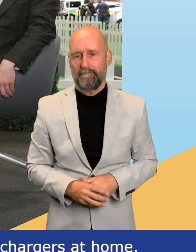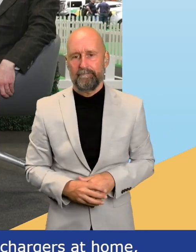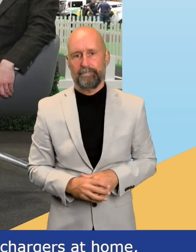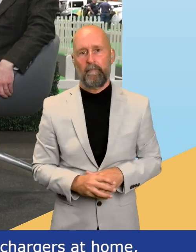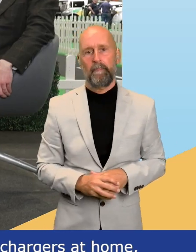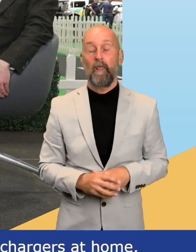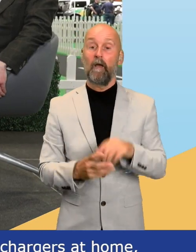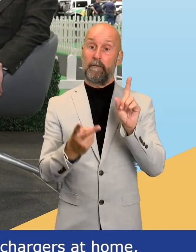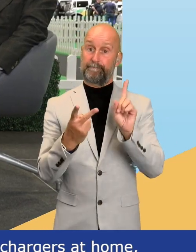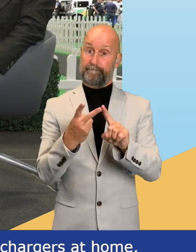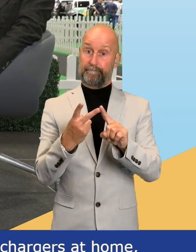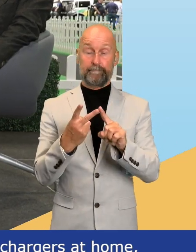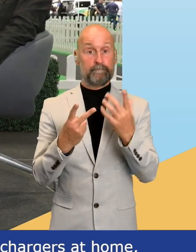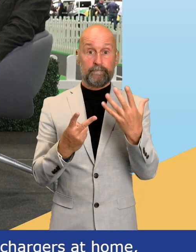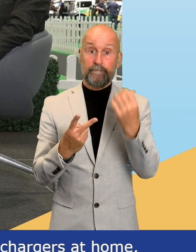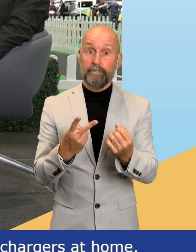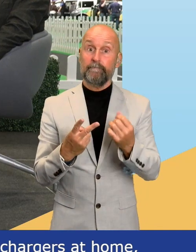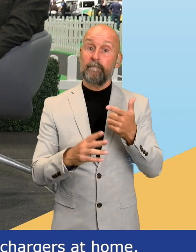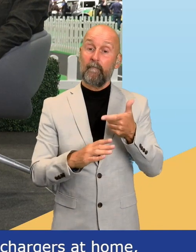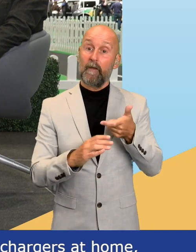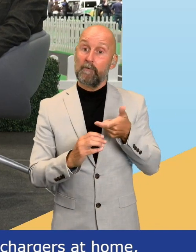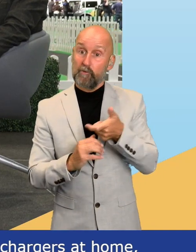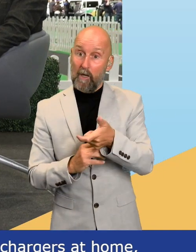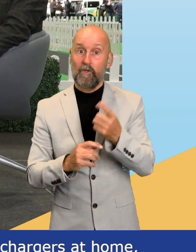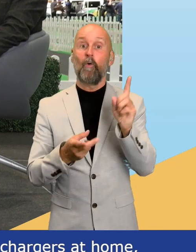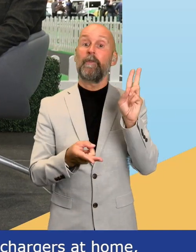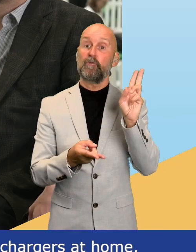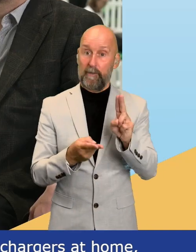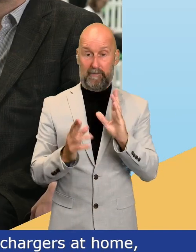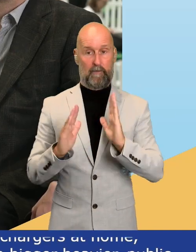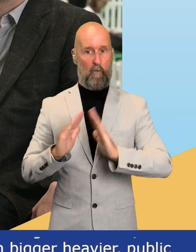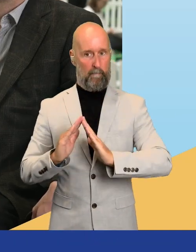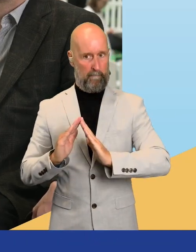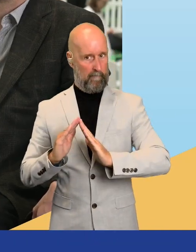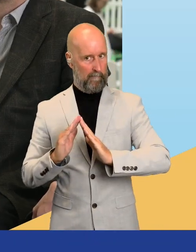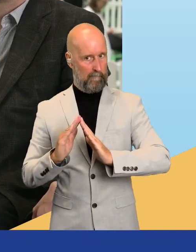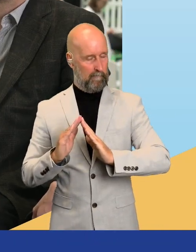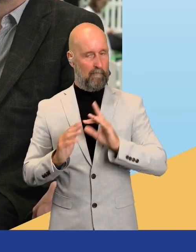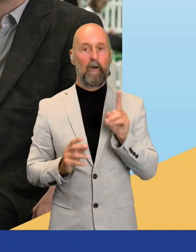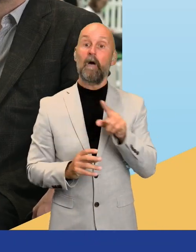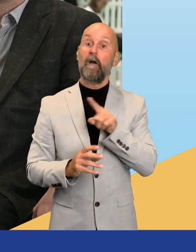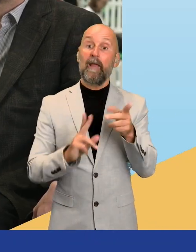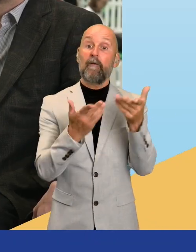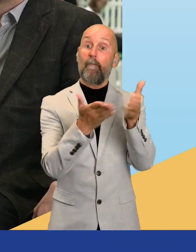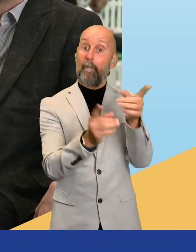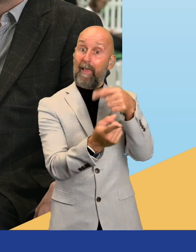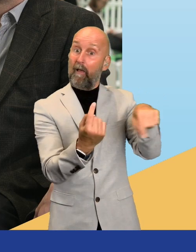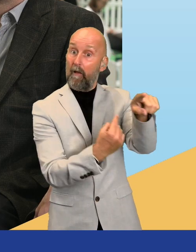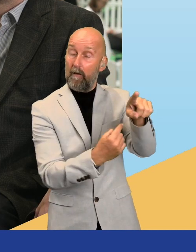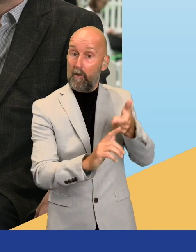Outside of that, I would say if you do have to charge, it's also the cheapest way to charge as well. But if you do have to use public chargers, I would